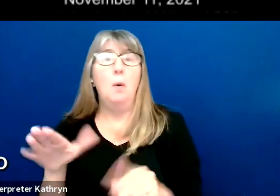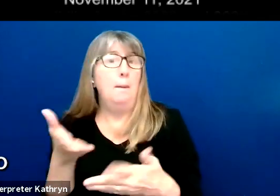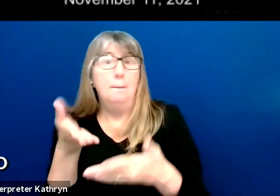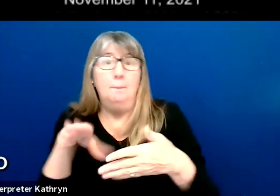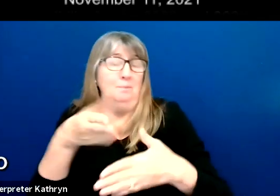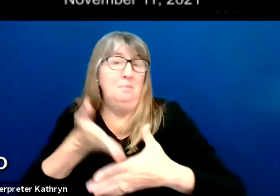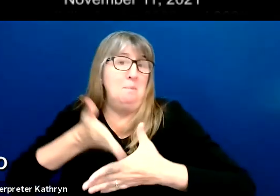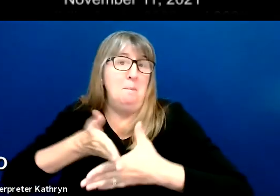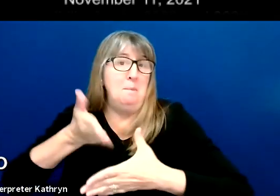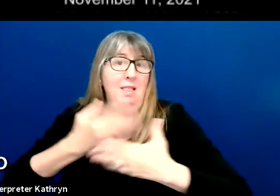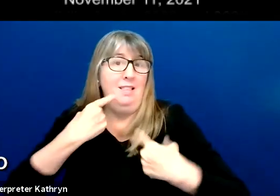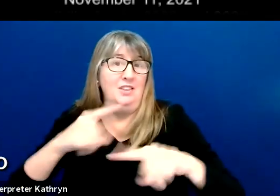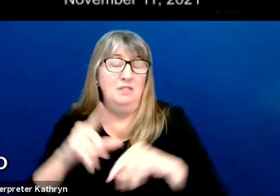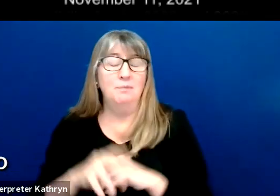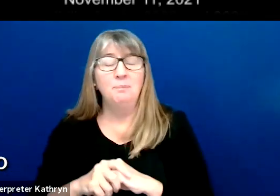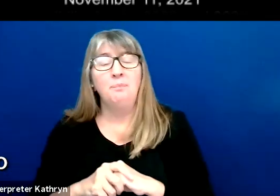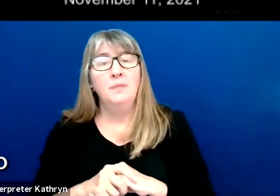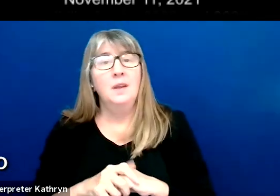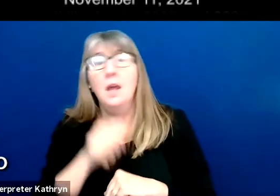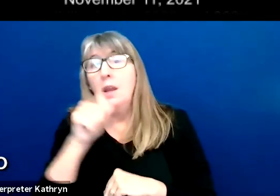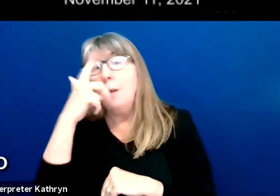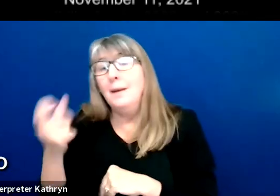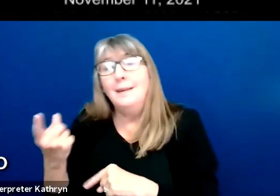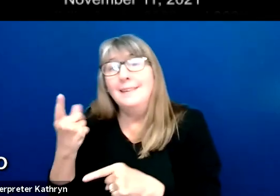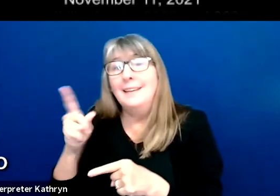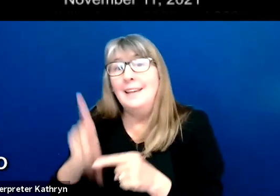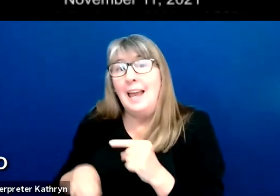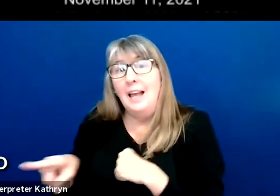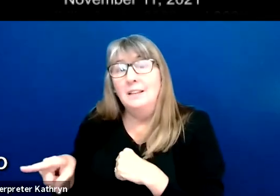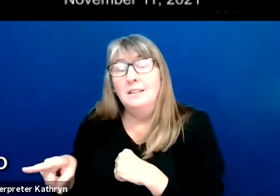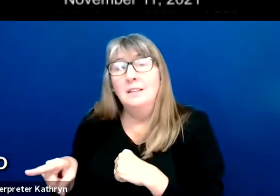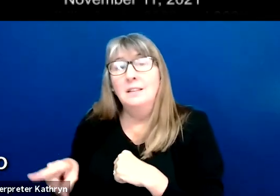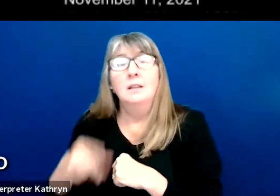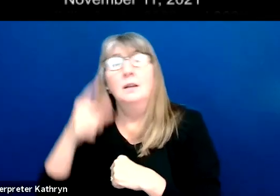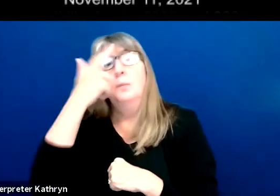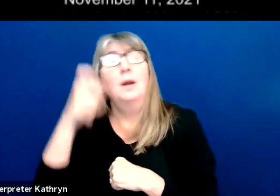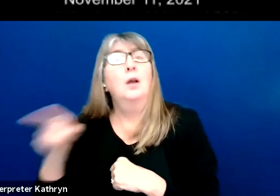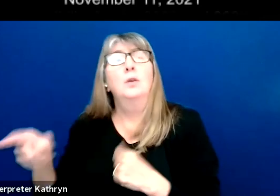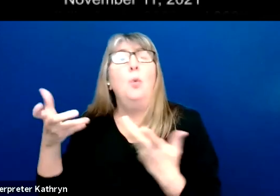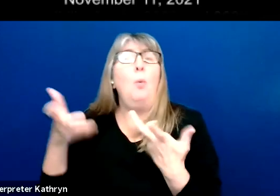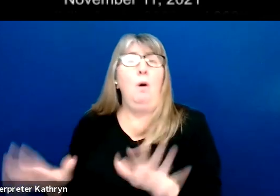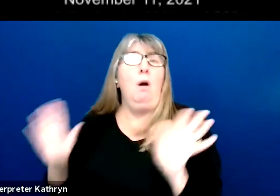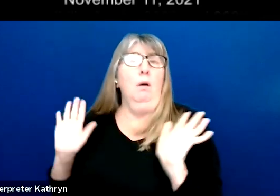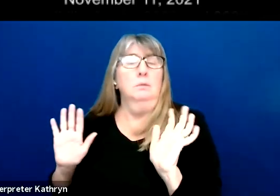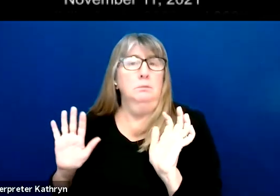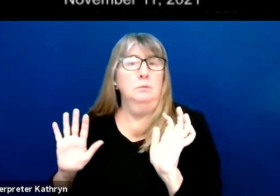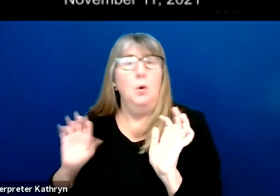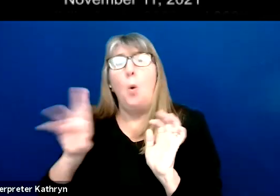But it shouldn't be because you can't. It should be because you don't want to, or you've got some other